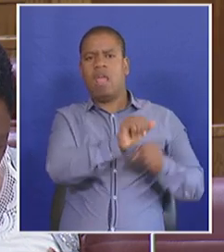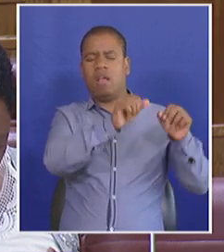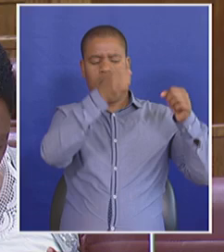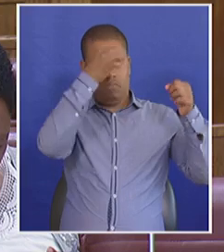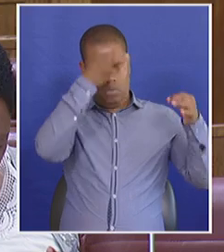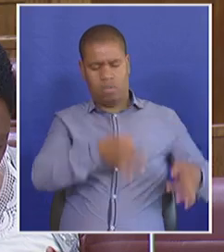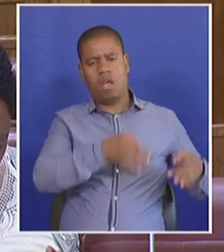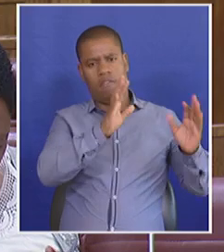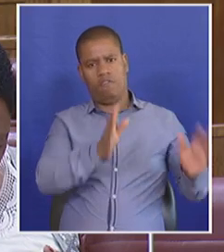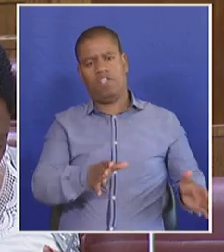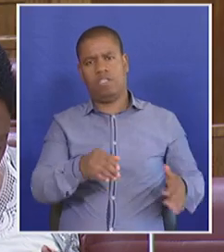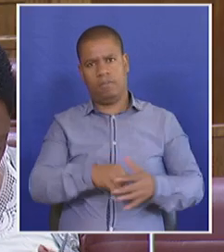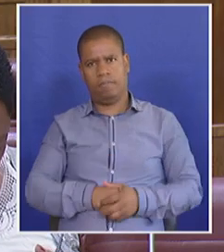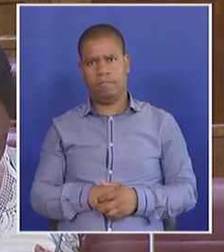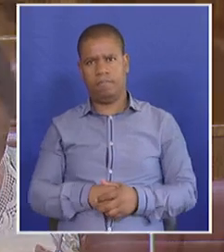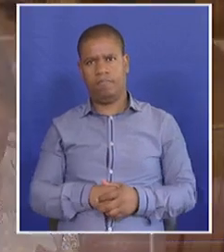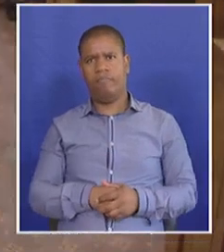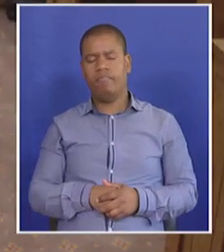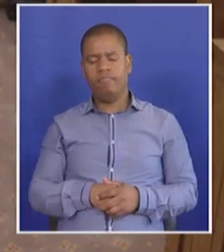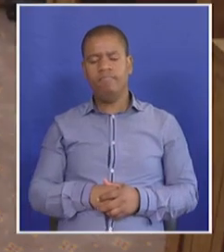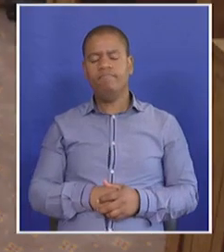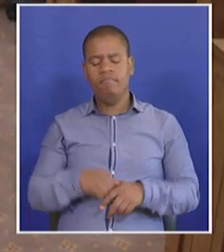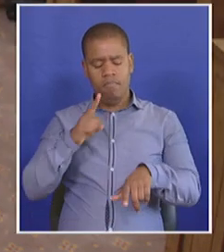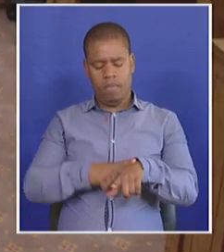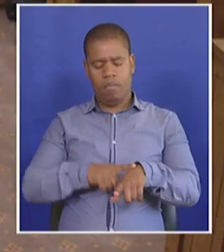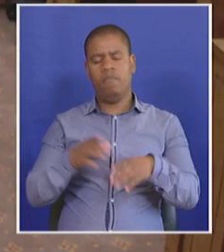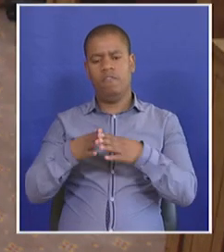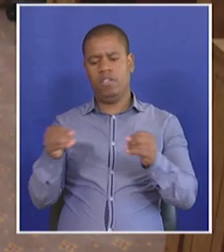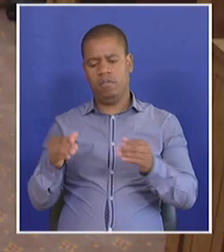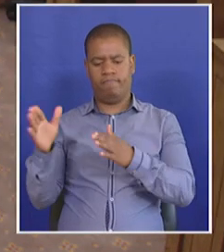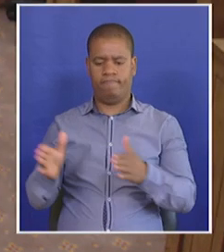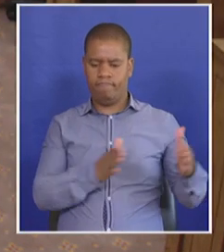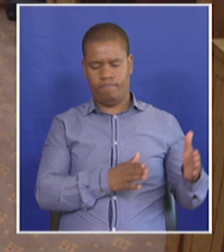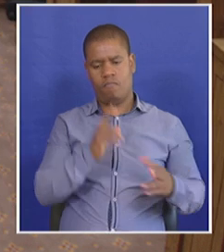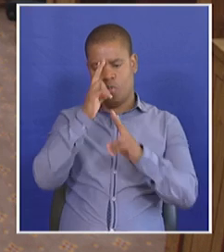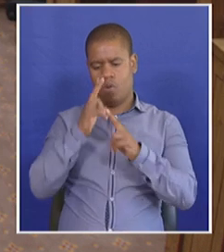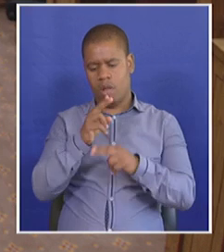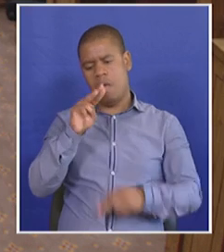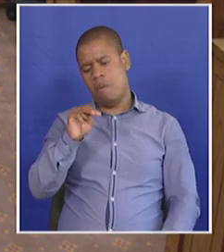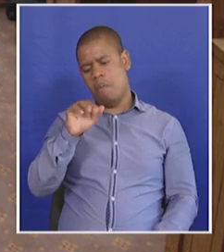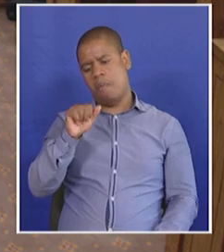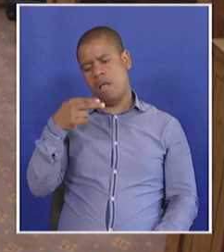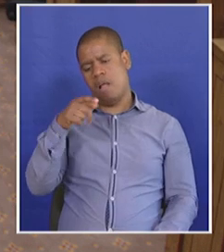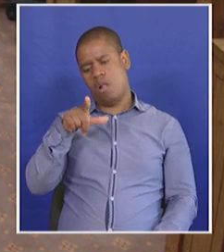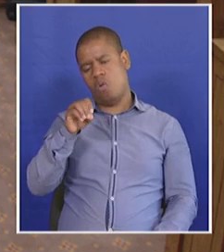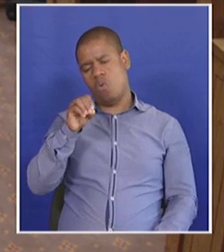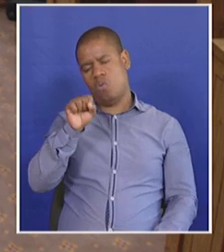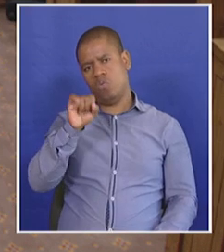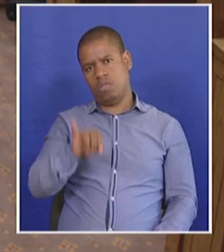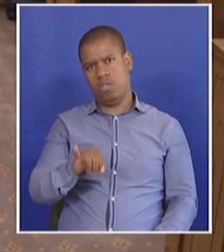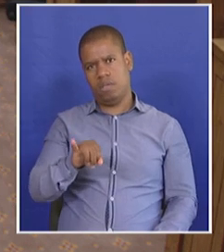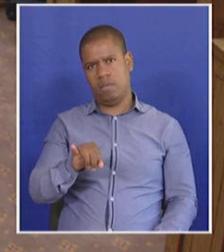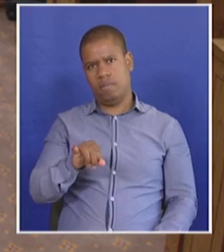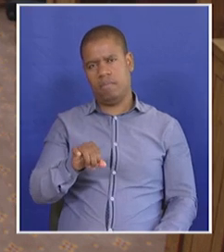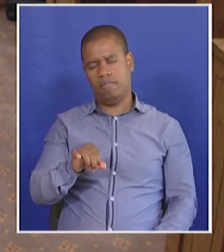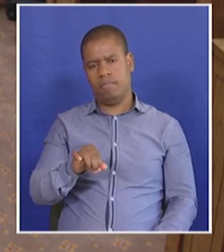you very much. Your time has also expired there. The Honorable Mokhosi. Honorable. Are you on a point